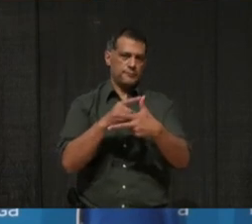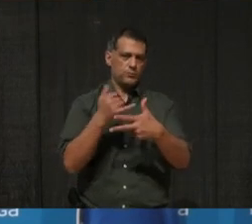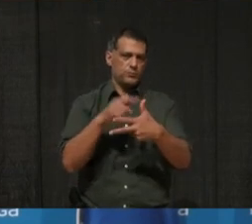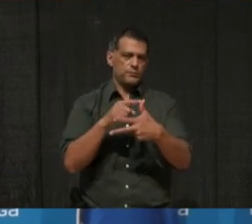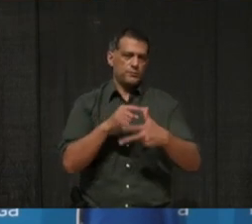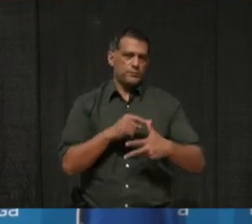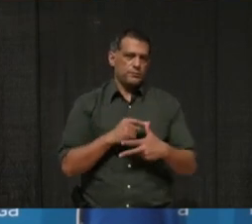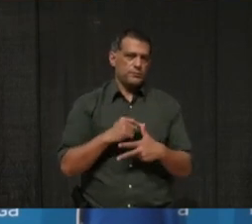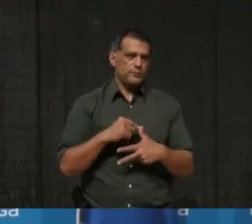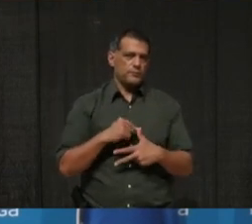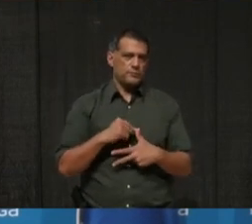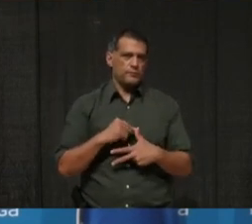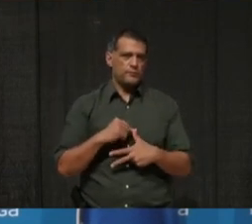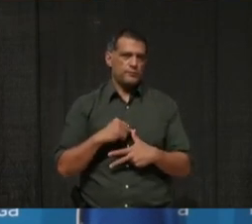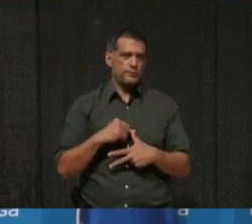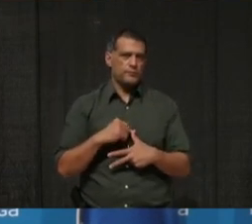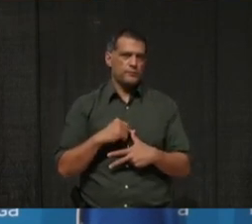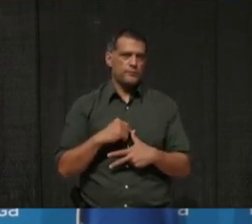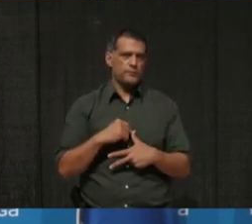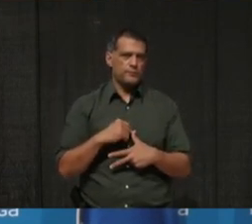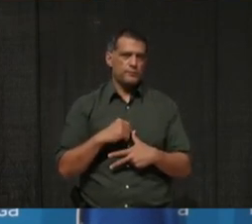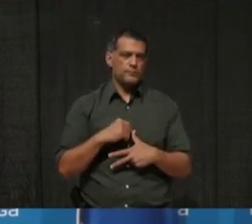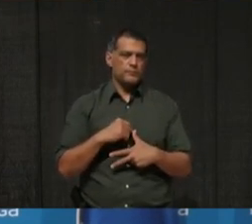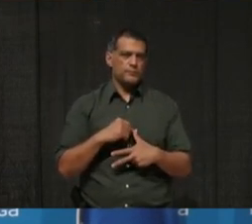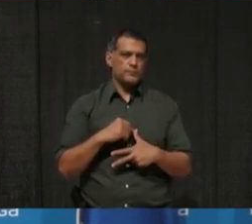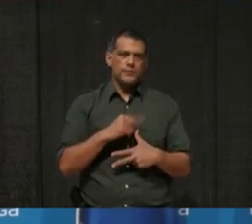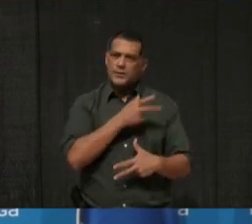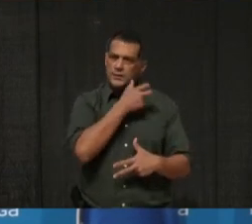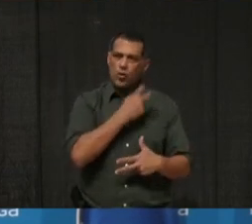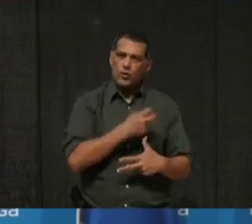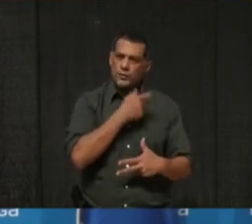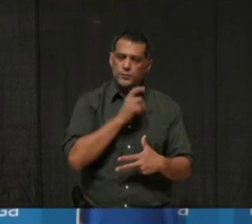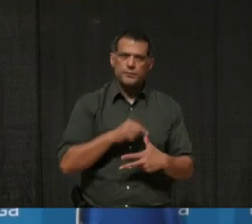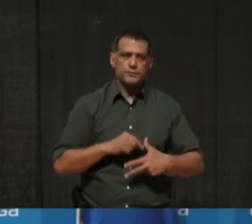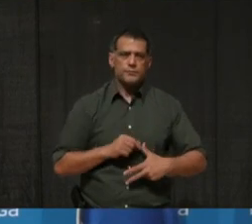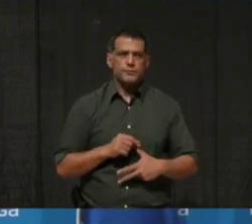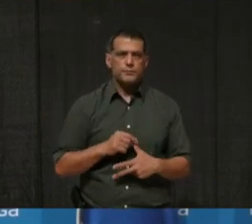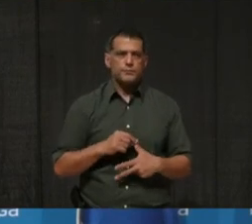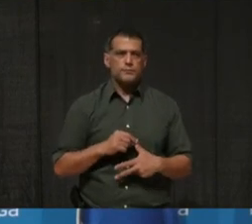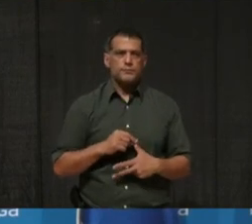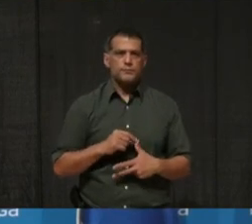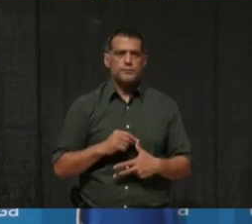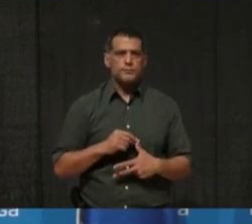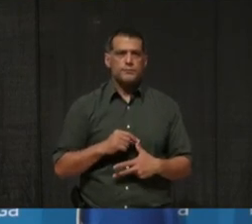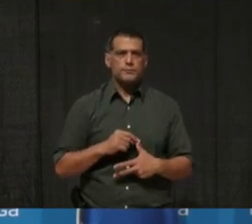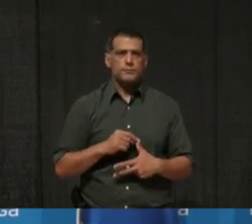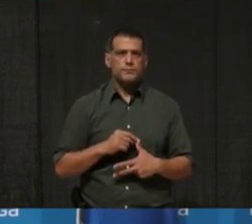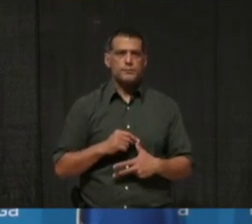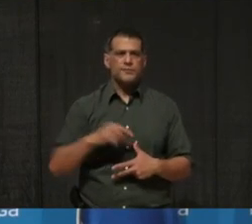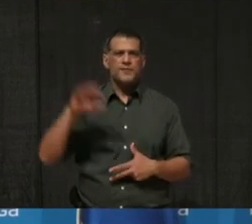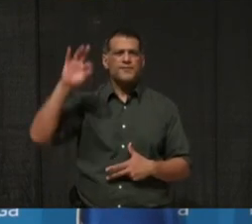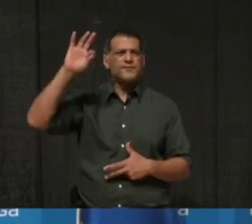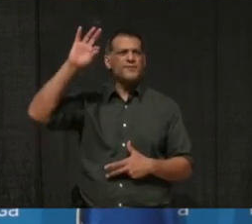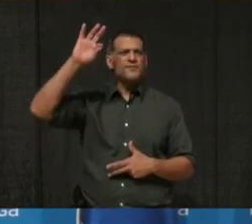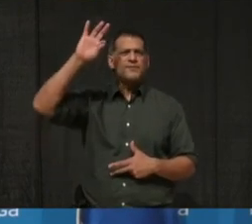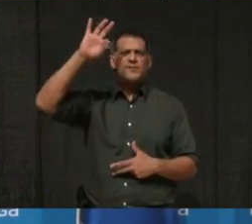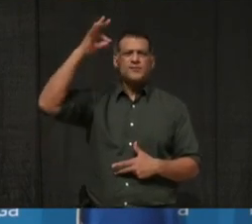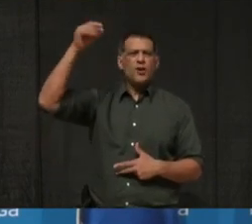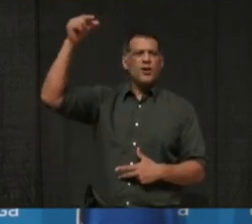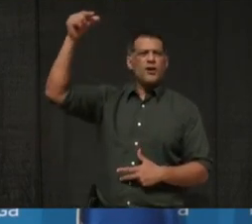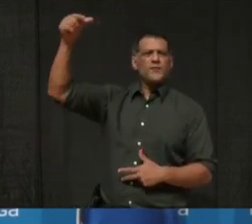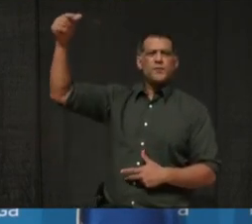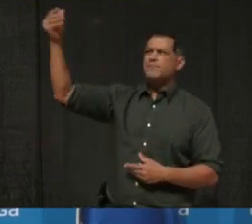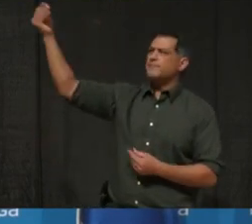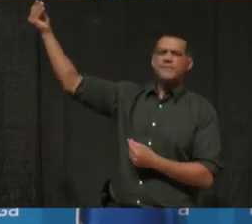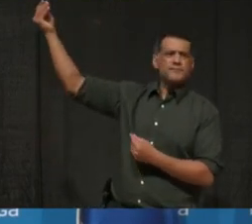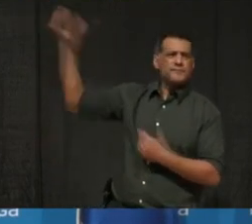mandatory hotel and 2,000 quarantine period from the feds? So I'll let Dr. Lowe respond